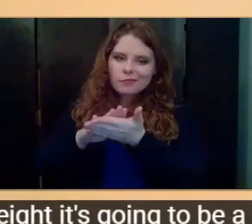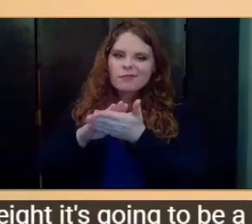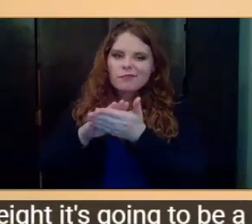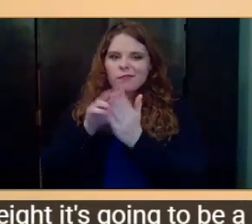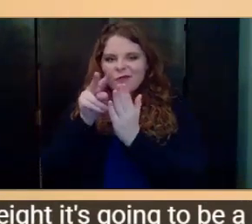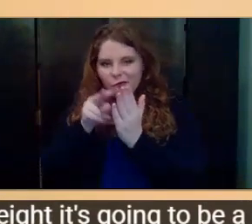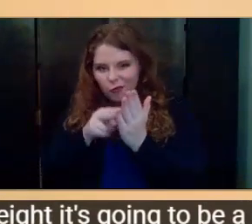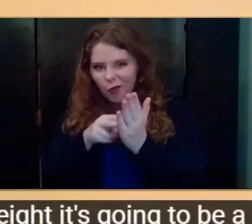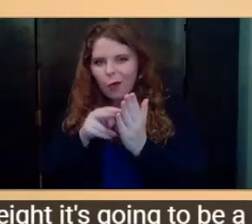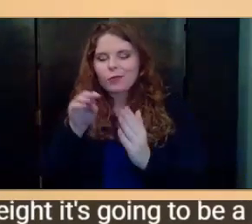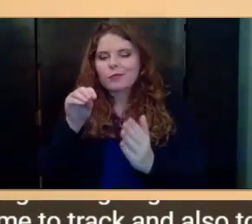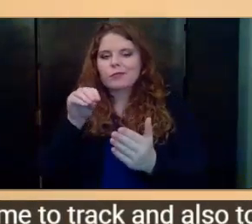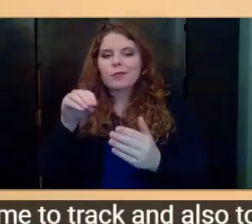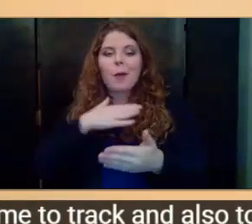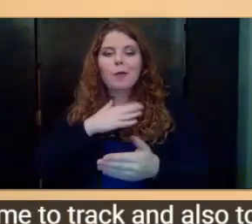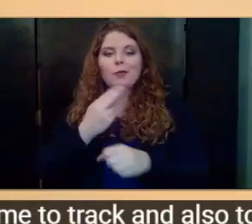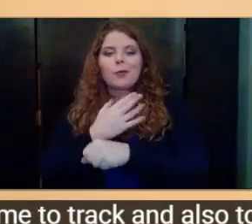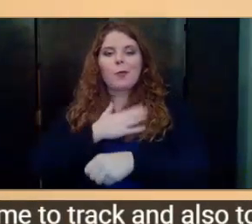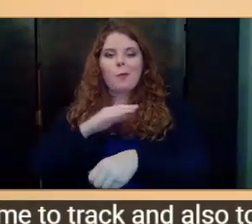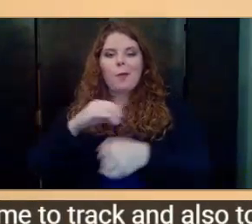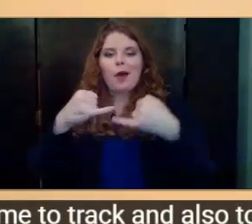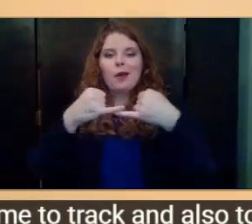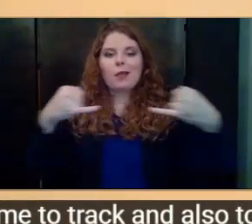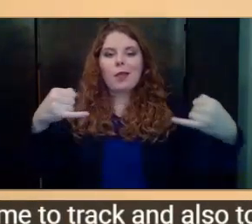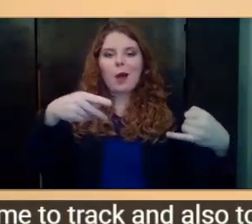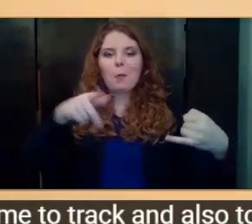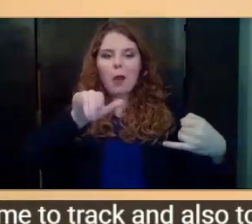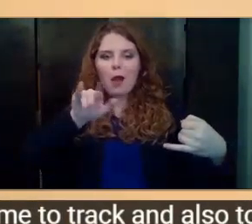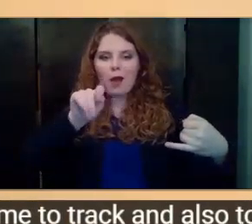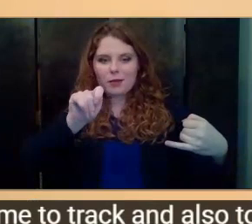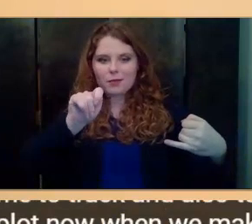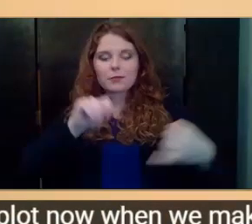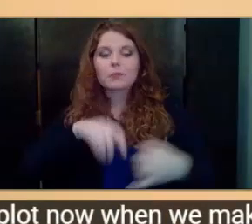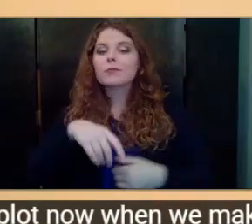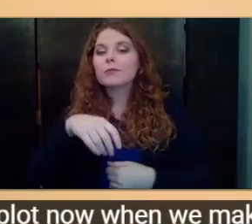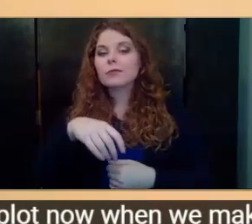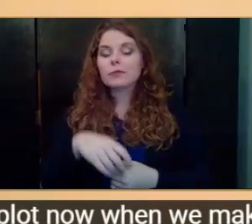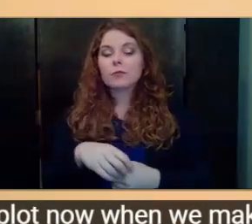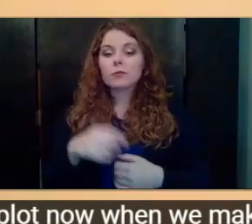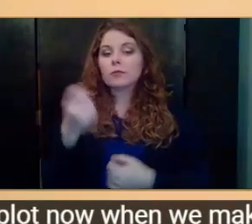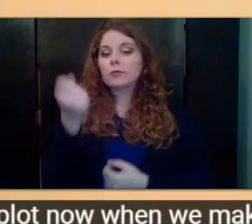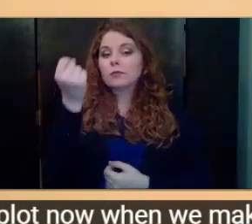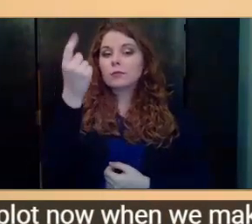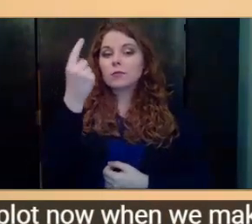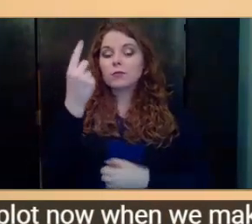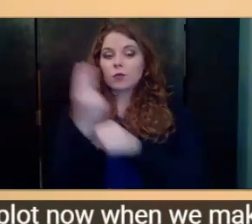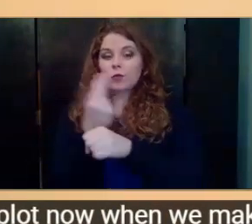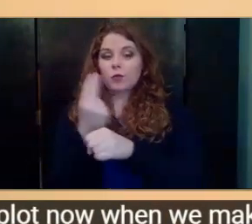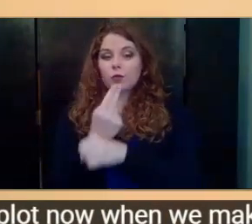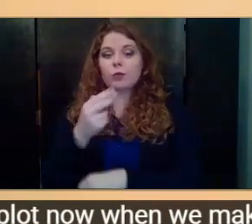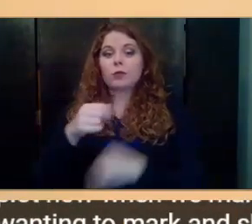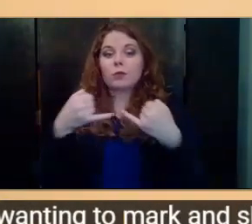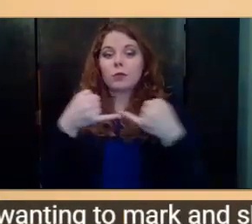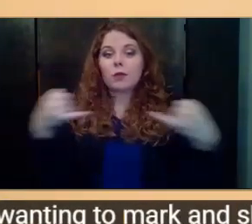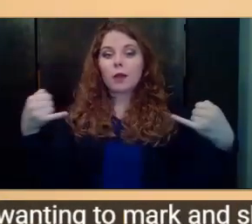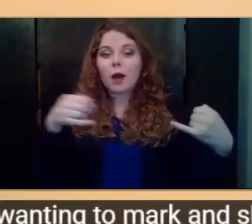and also to chart on my line plot. Now, when we make a line plot, we are wanting to mark and show, like,